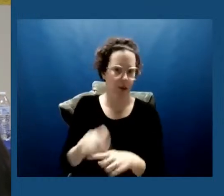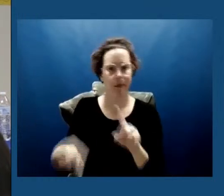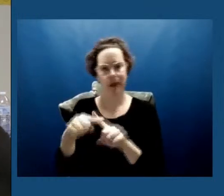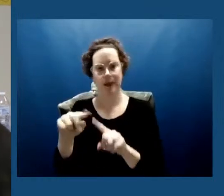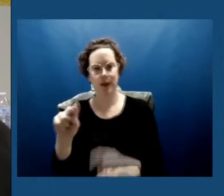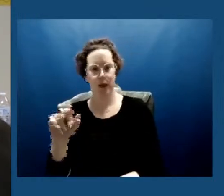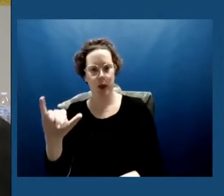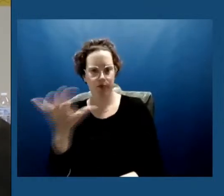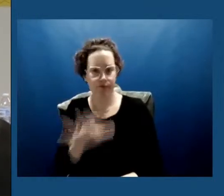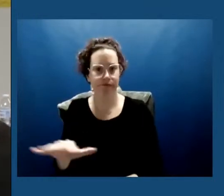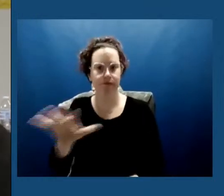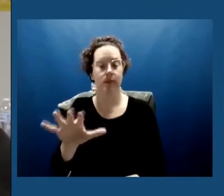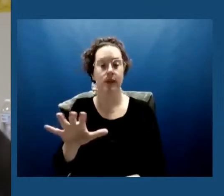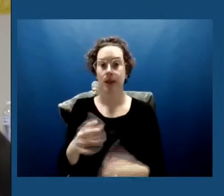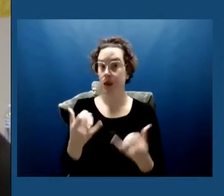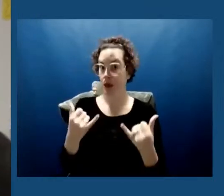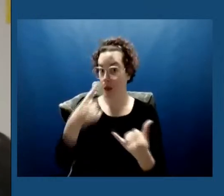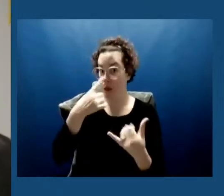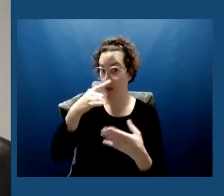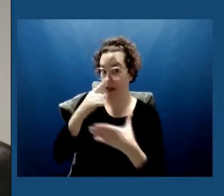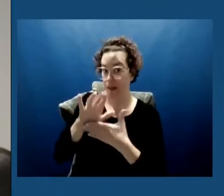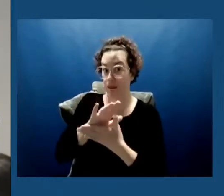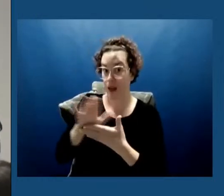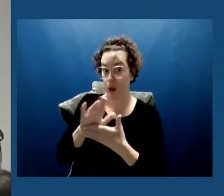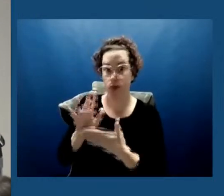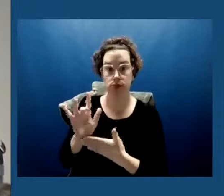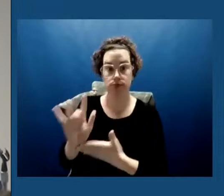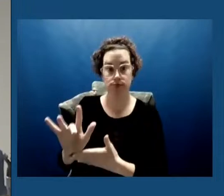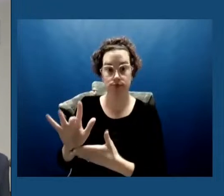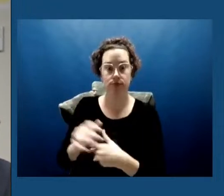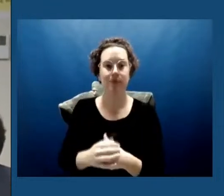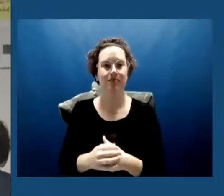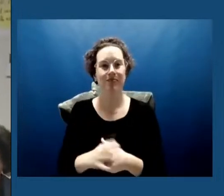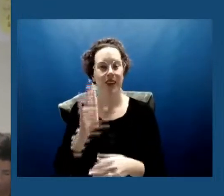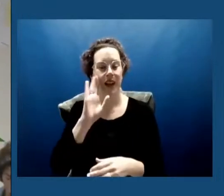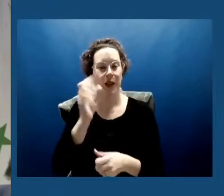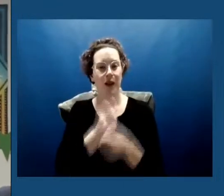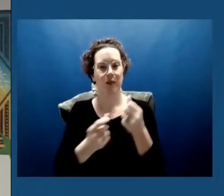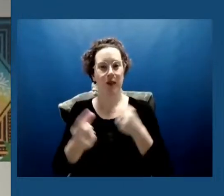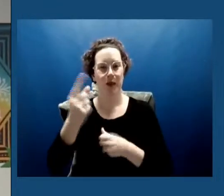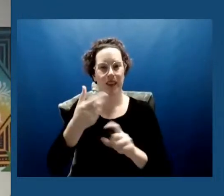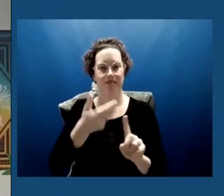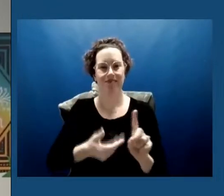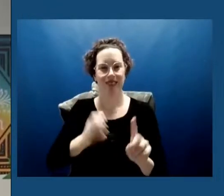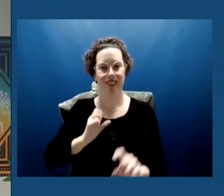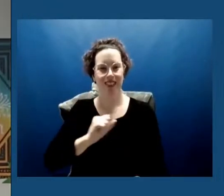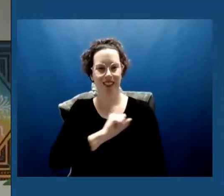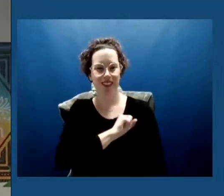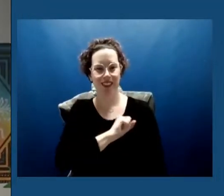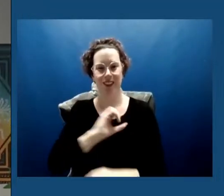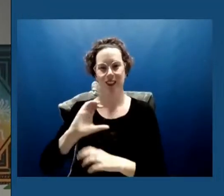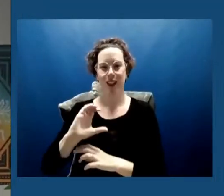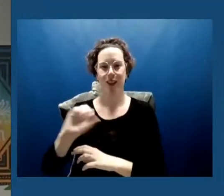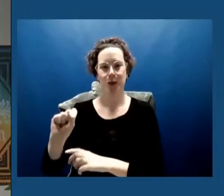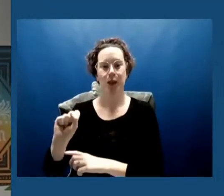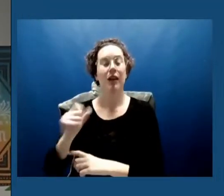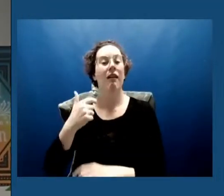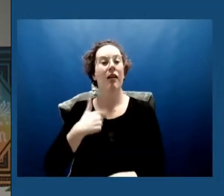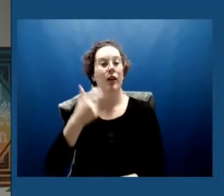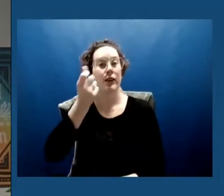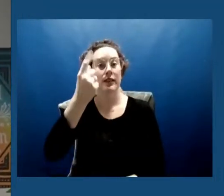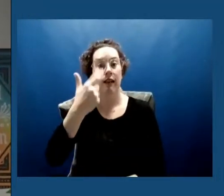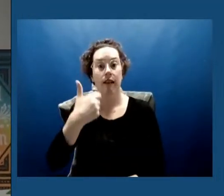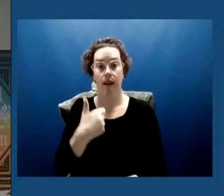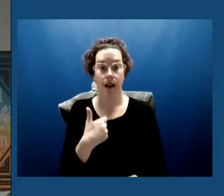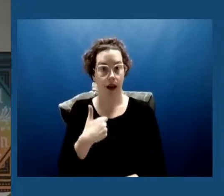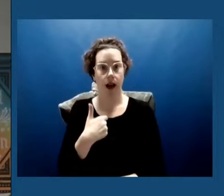if somebody could please play the video. Hi everyone, it's Senator Chuck Schumer, and welcome to Syracuse, the heart of America's